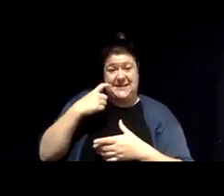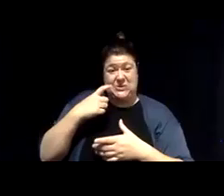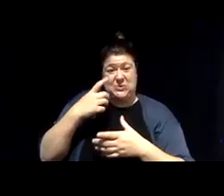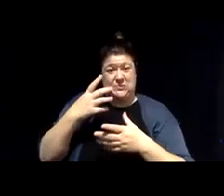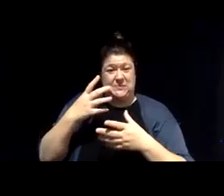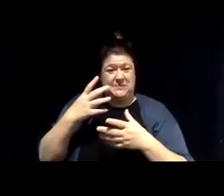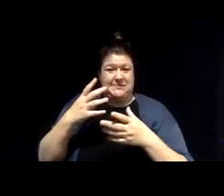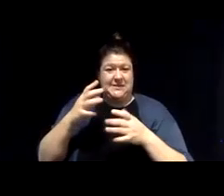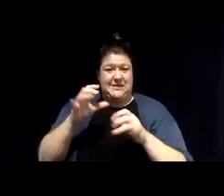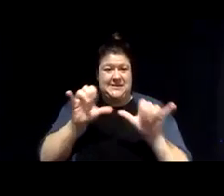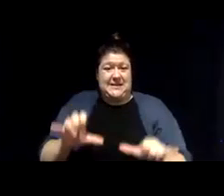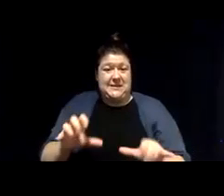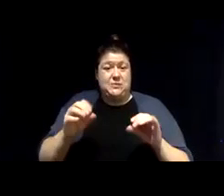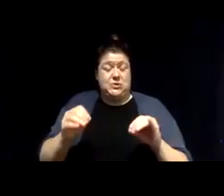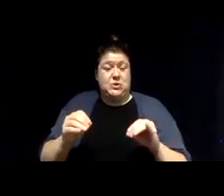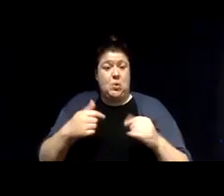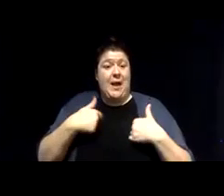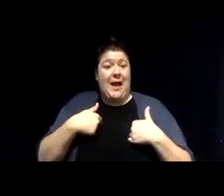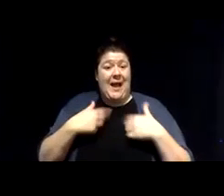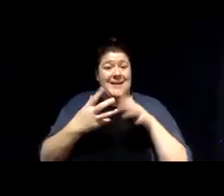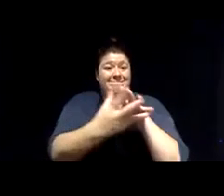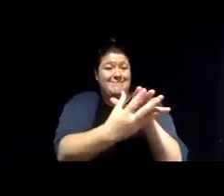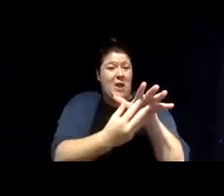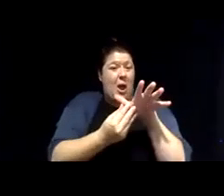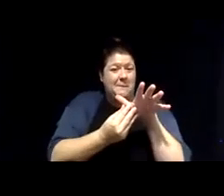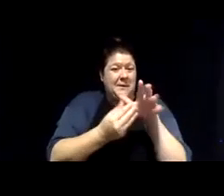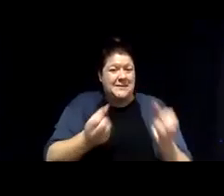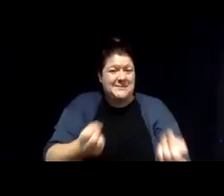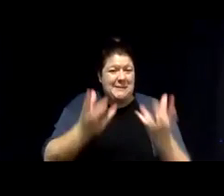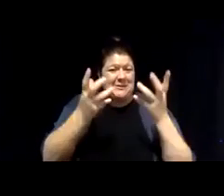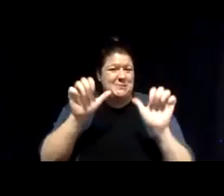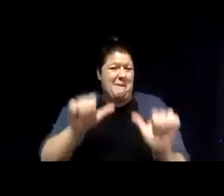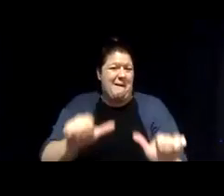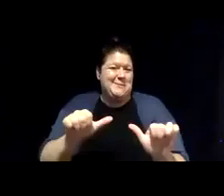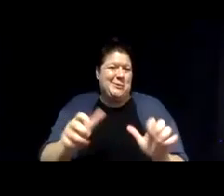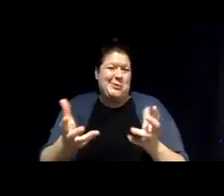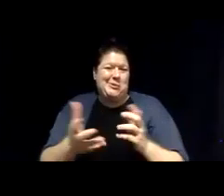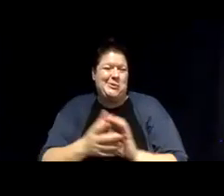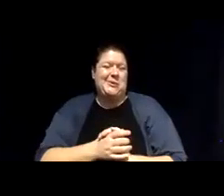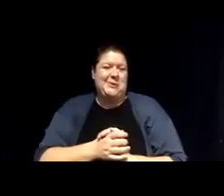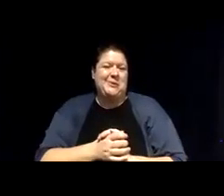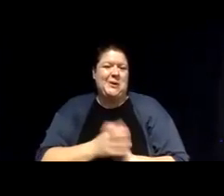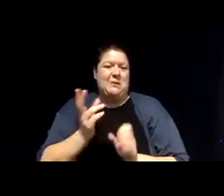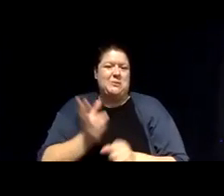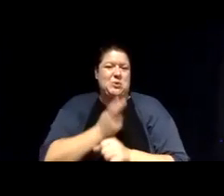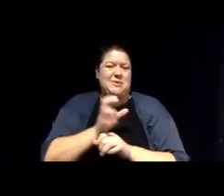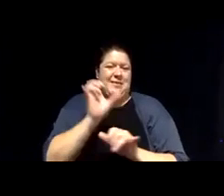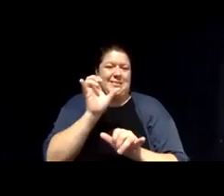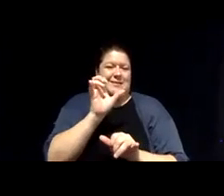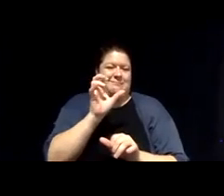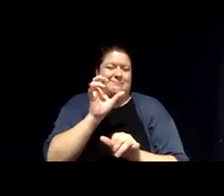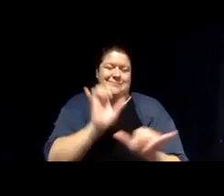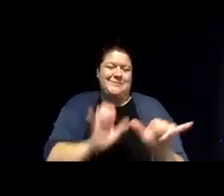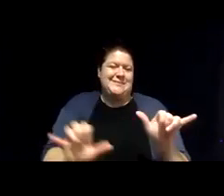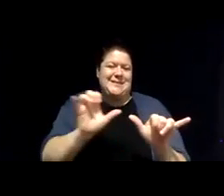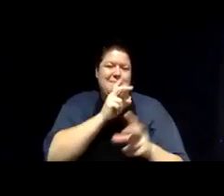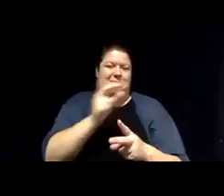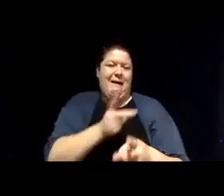took it upon myself to replicate it as much as possible using the same type of format.